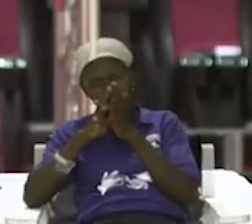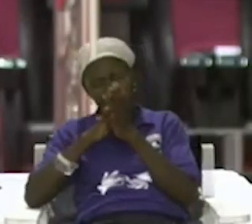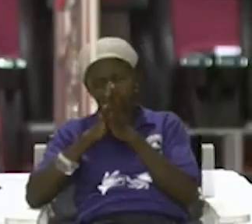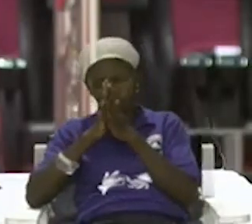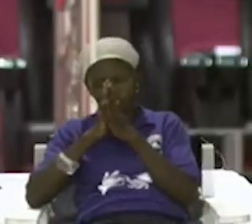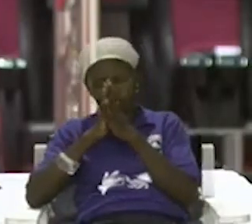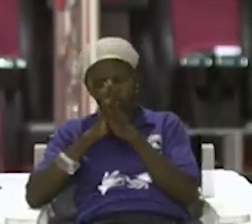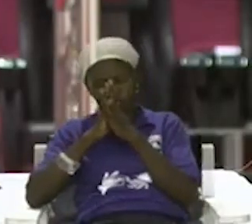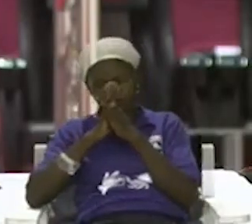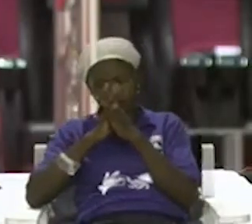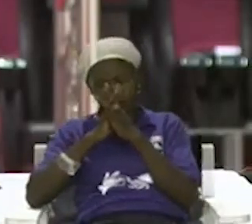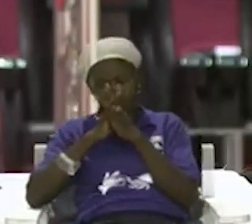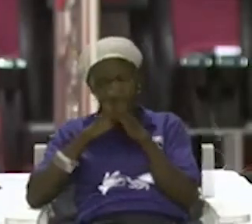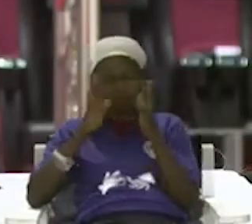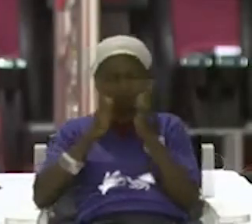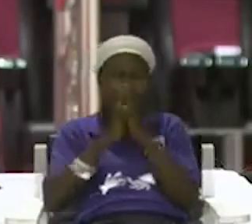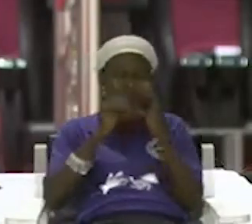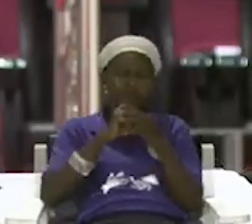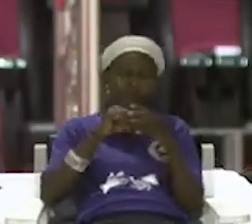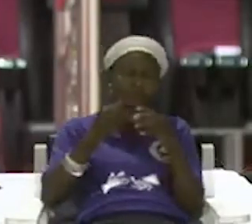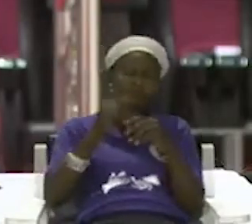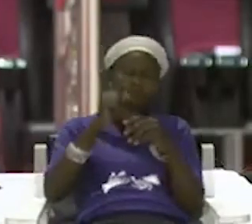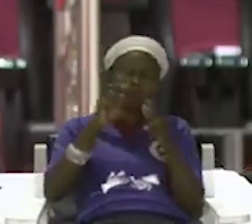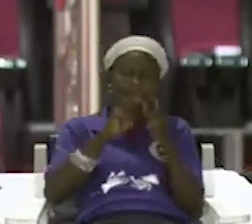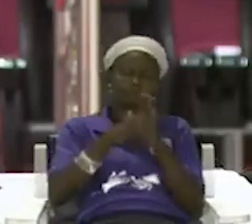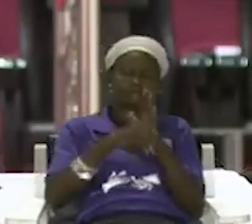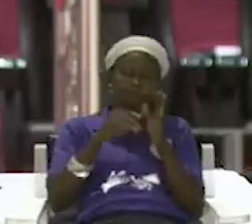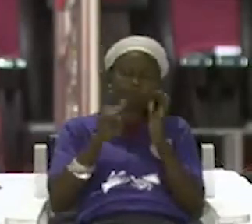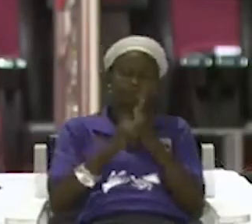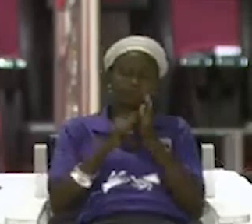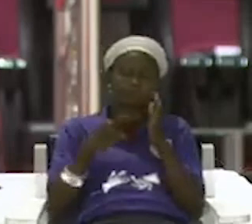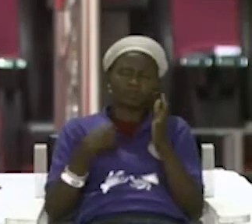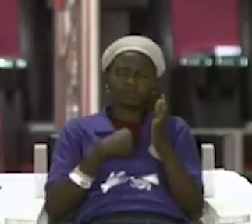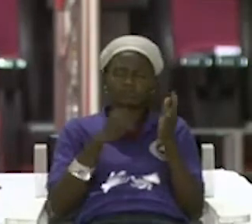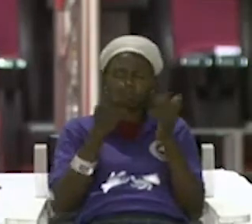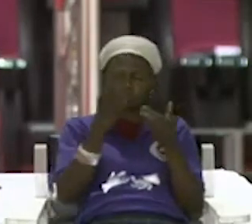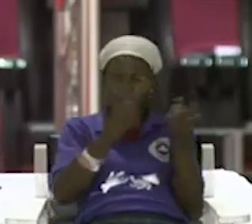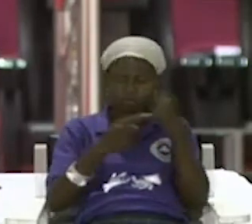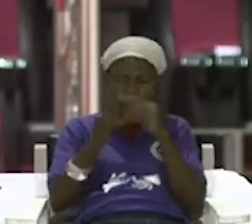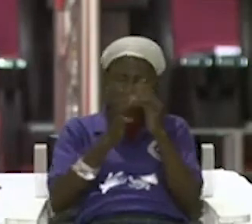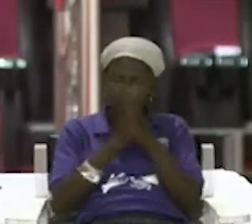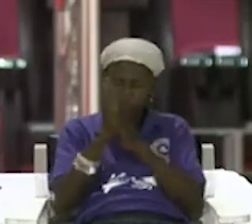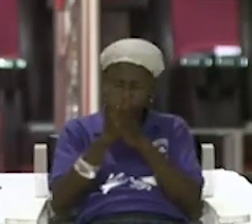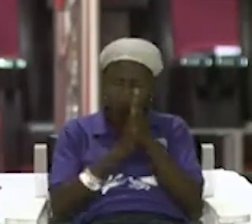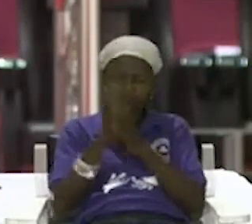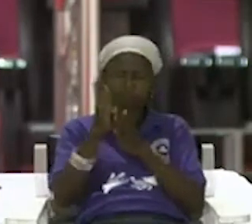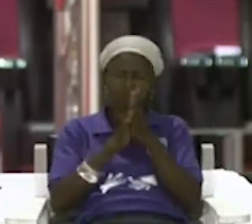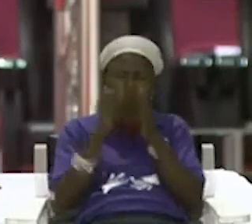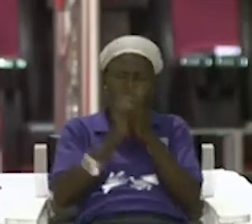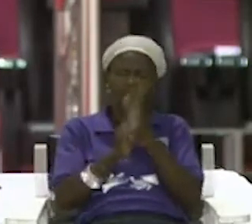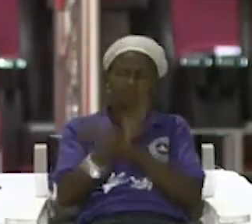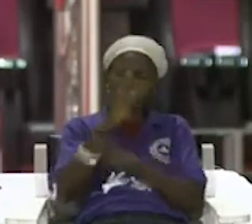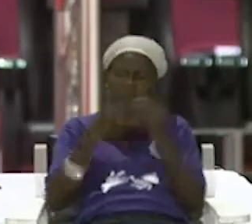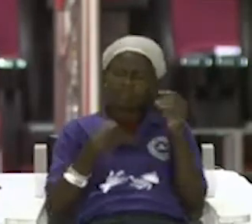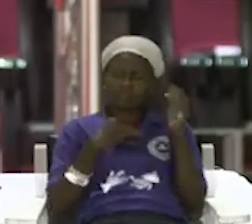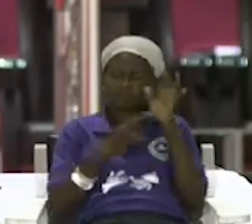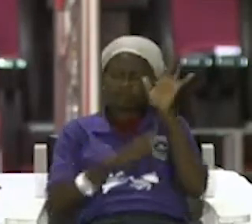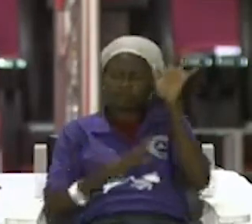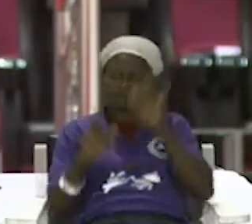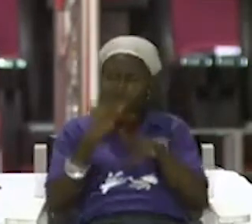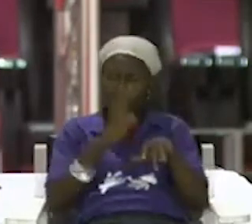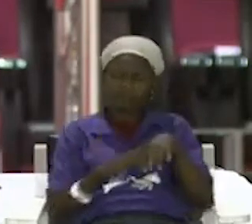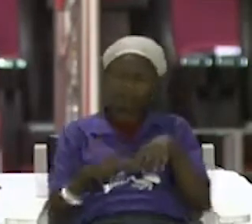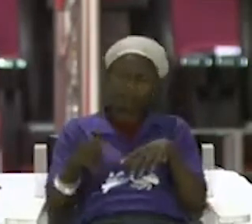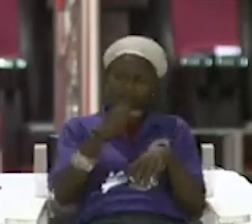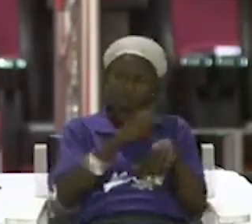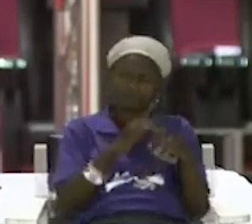in another 1 minute. As you are coming, pray as you come. Pray that God will have mercy on you. Pray